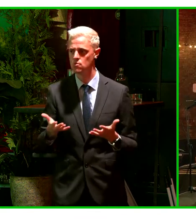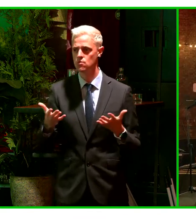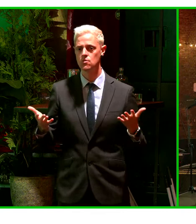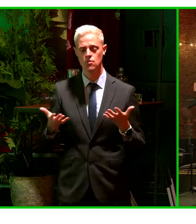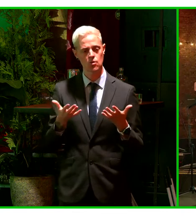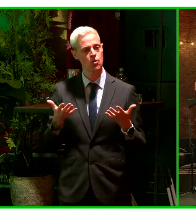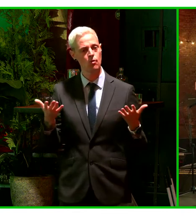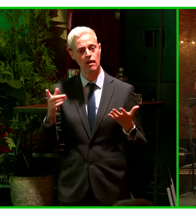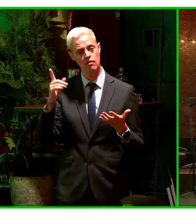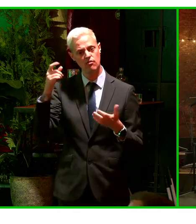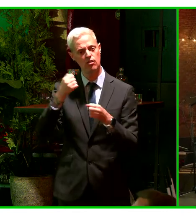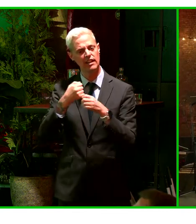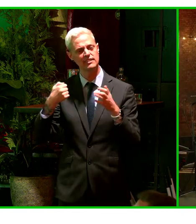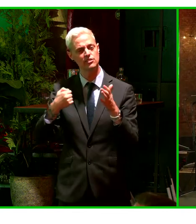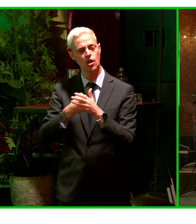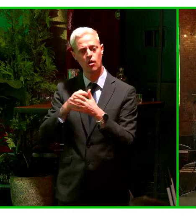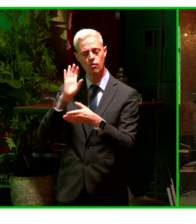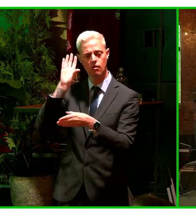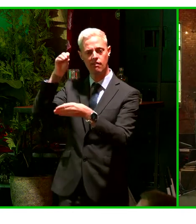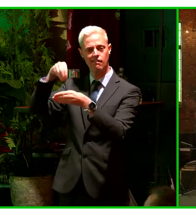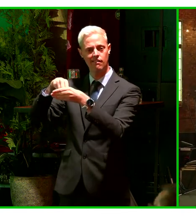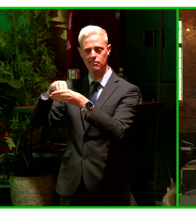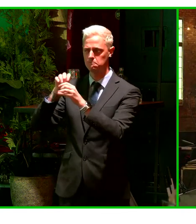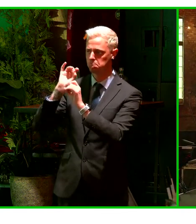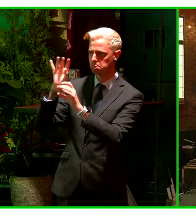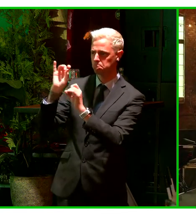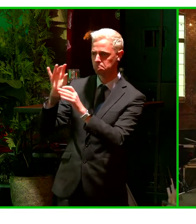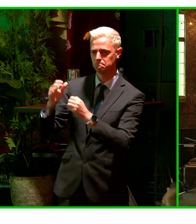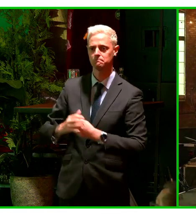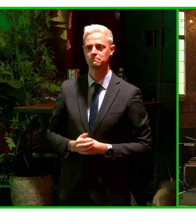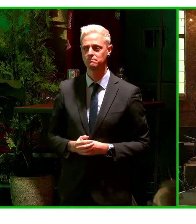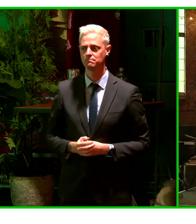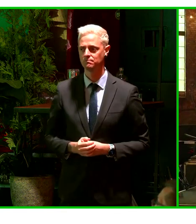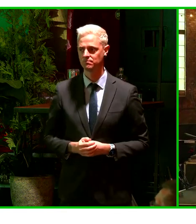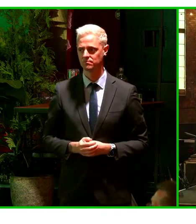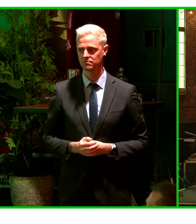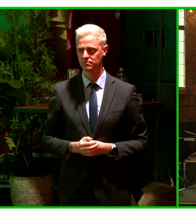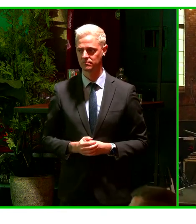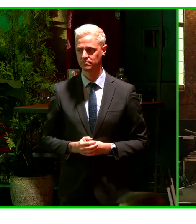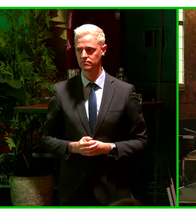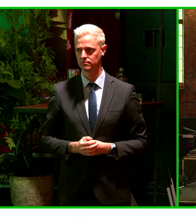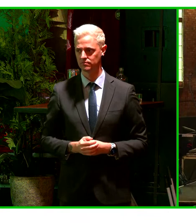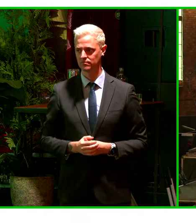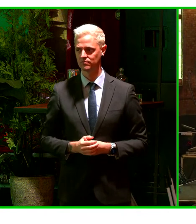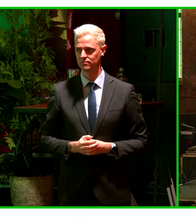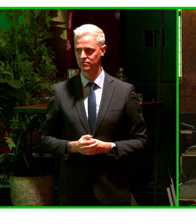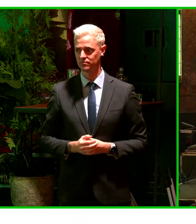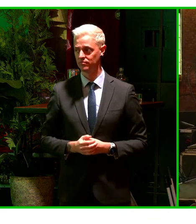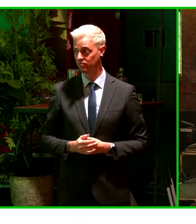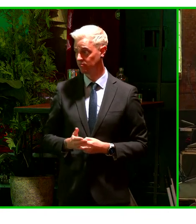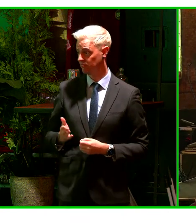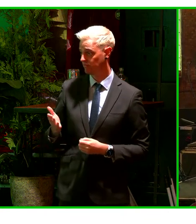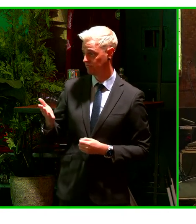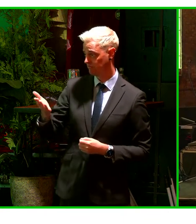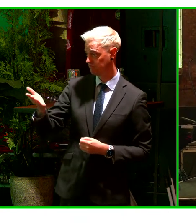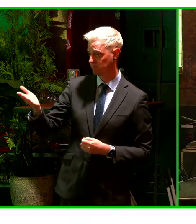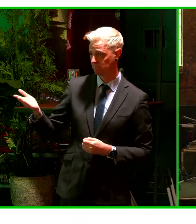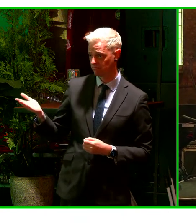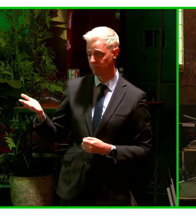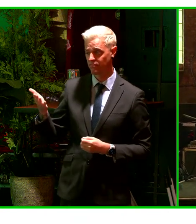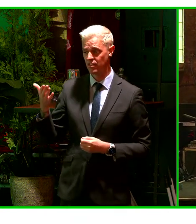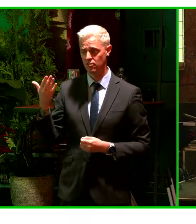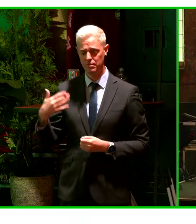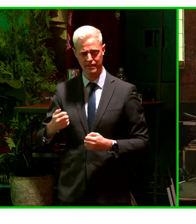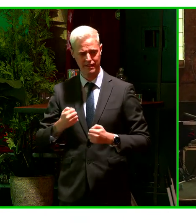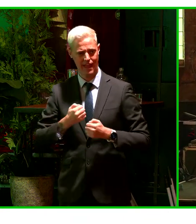in Glasgow this week. And the tricky bits we've identified, Sarah's already touched on when she talked about our Red Cap project.